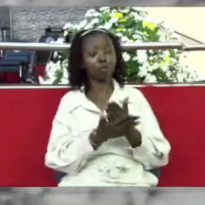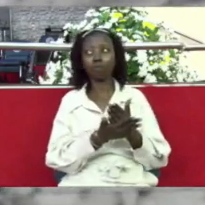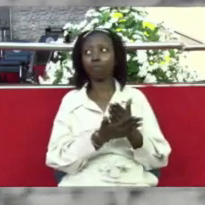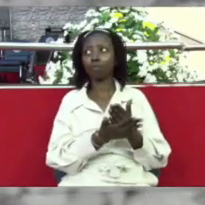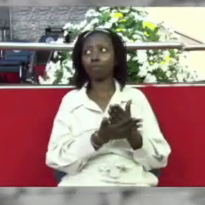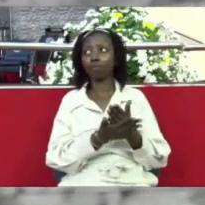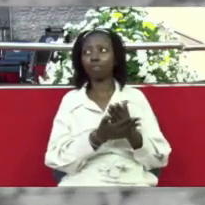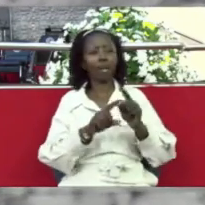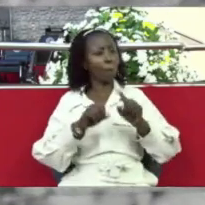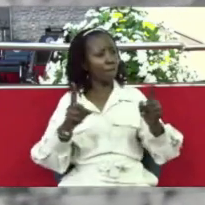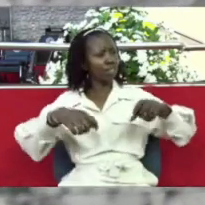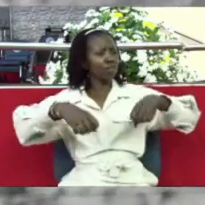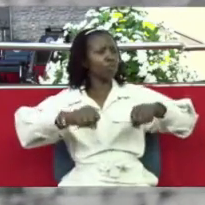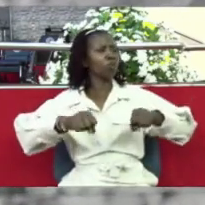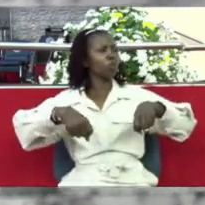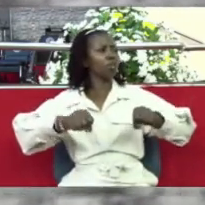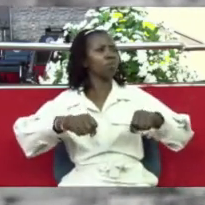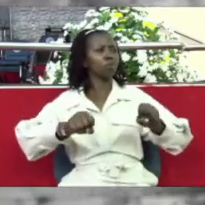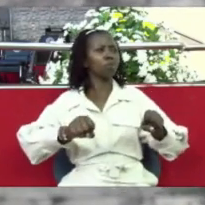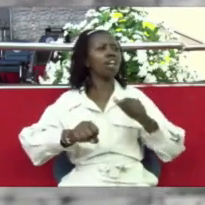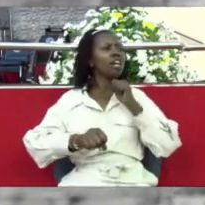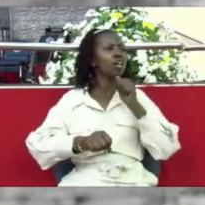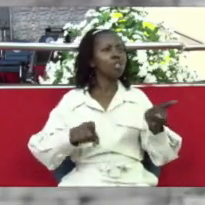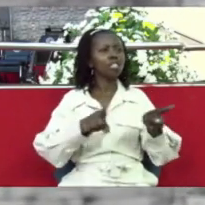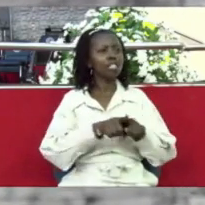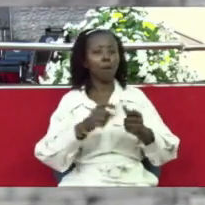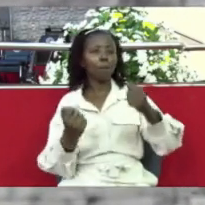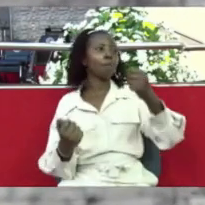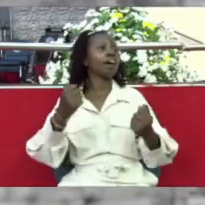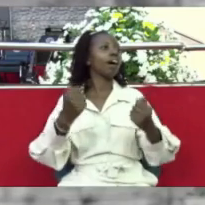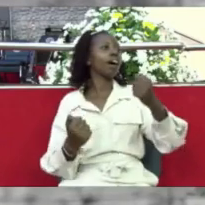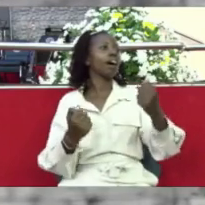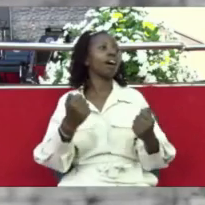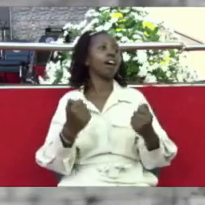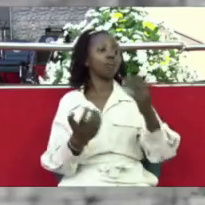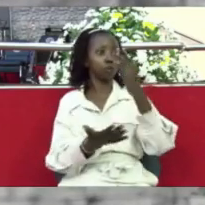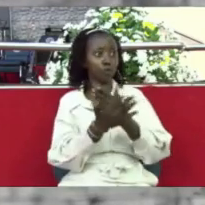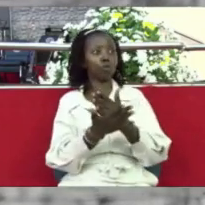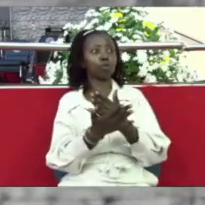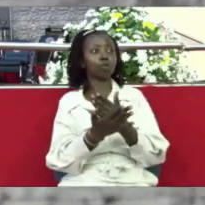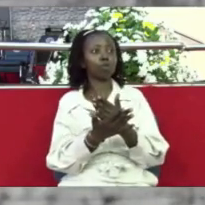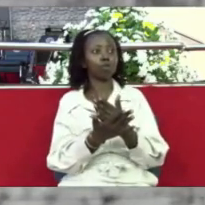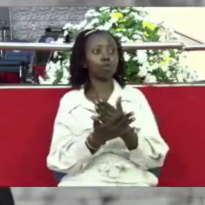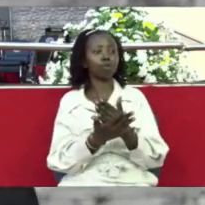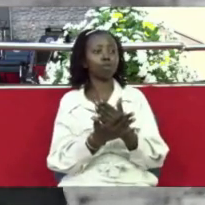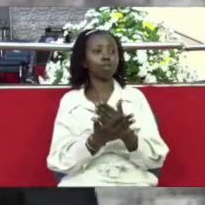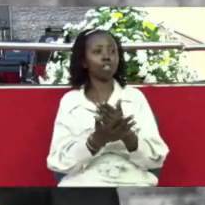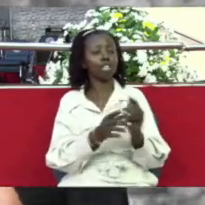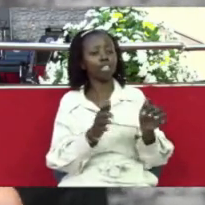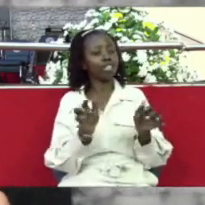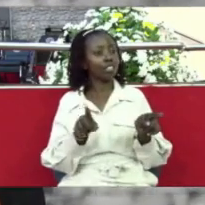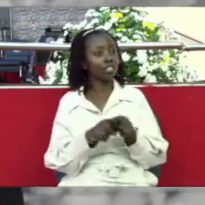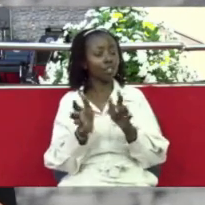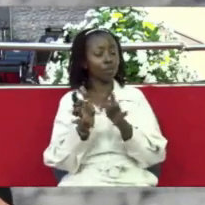But a boda is not a Mercedes. Lakini boda sio Mercedes. The scripture talks about in